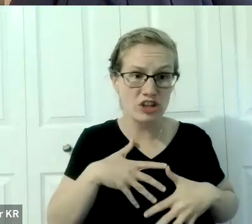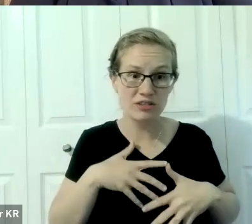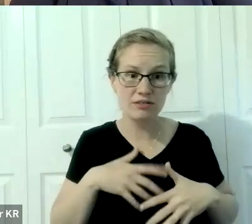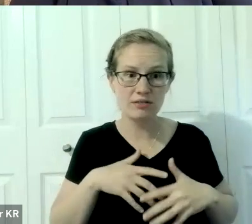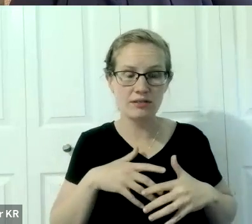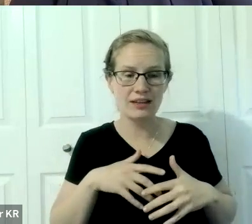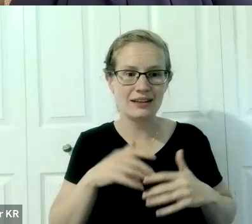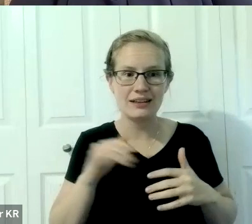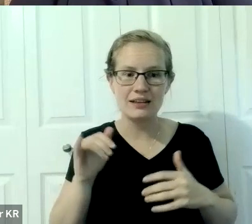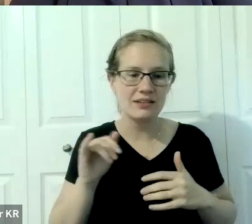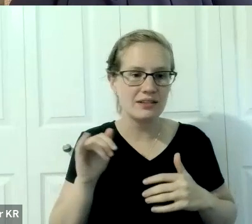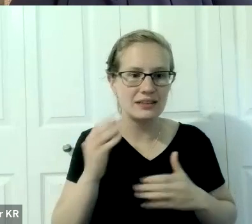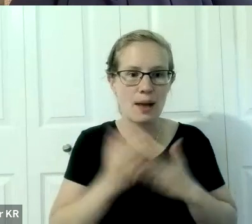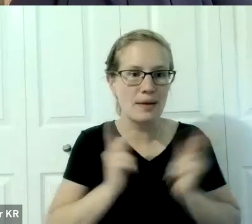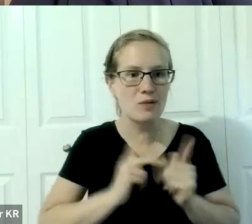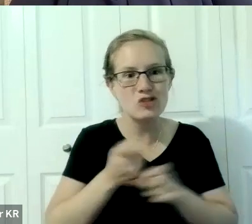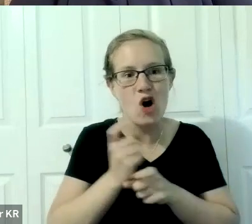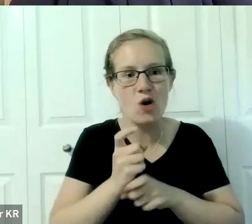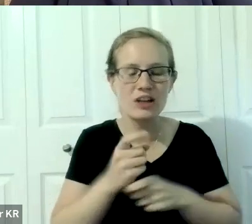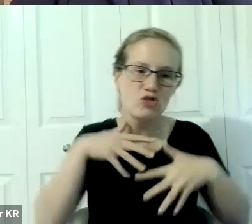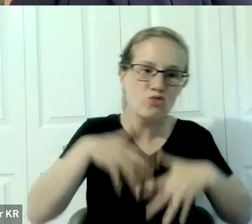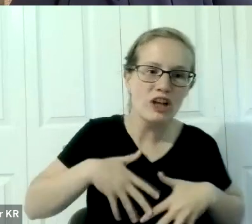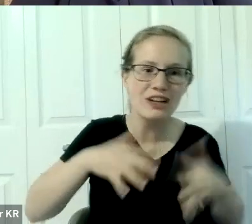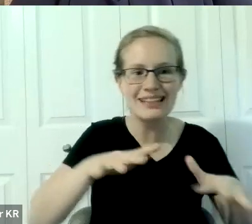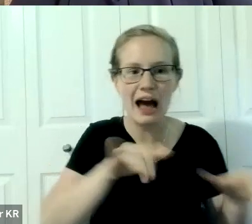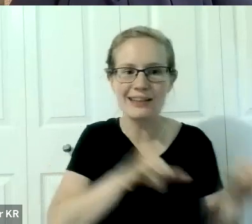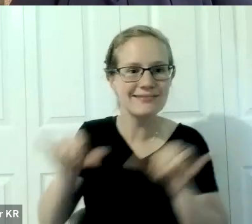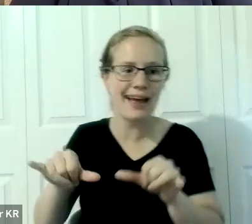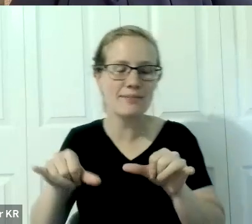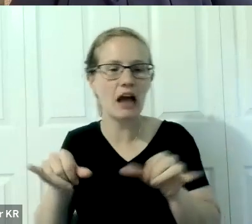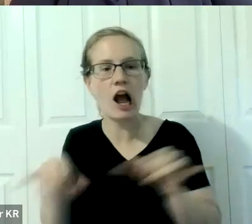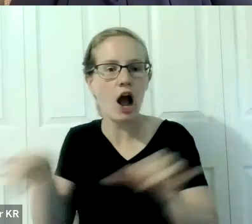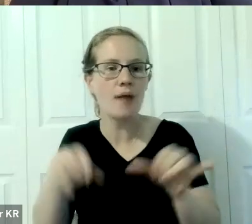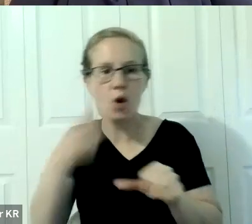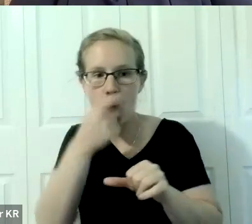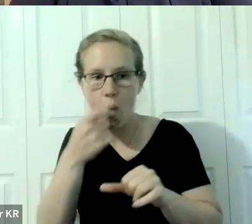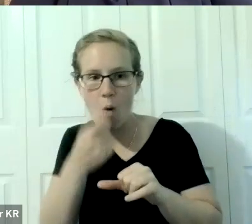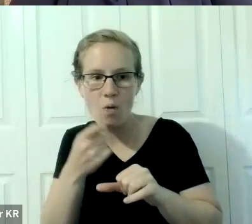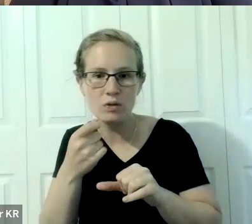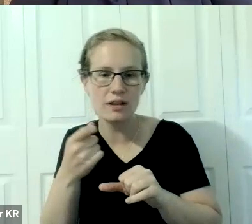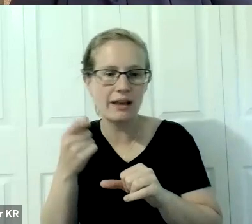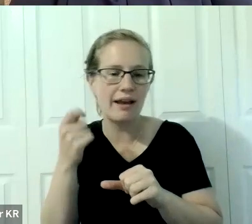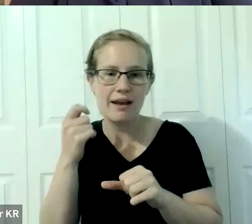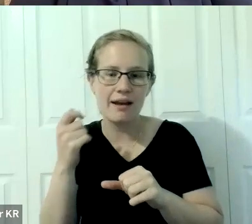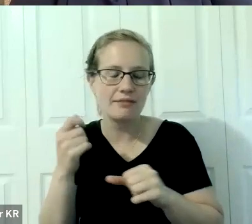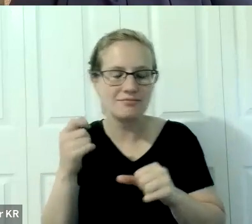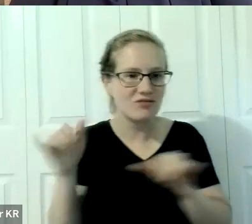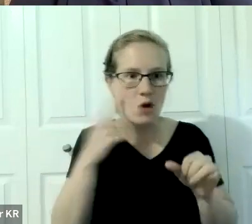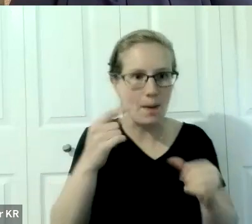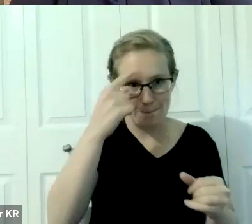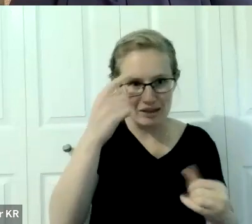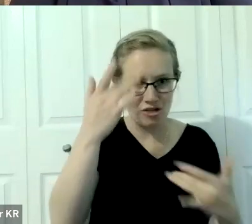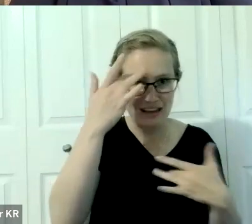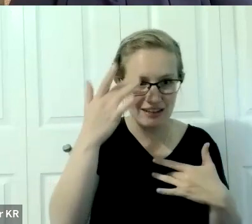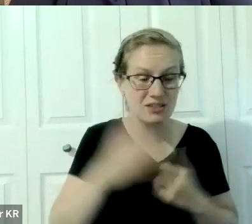common cold. Some people joke, it's like the depression and anxiety is like the common cold of mental illness. And you're right, it comes